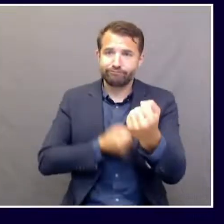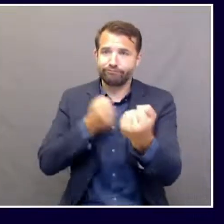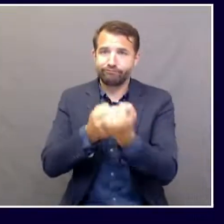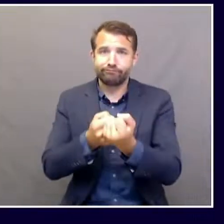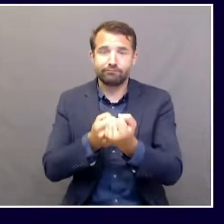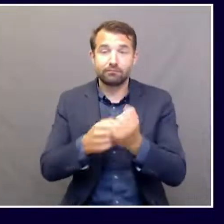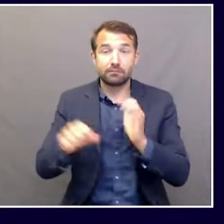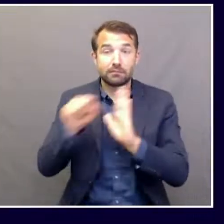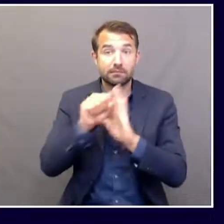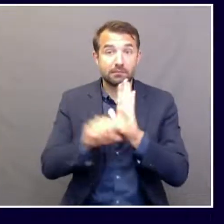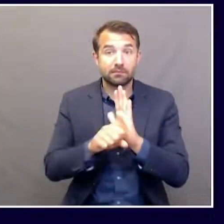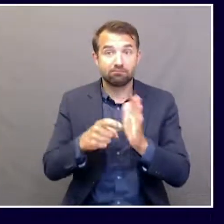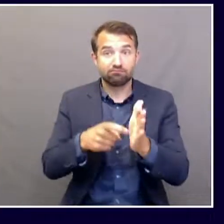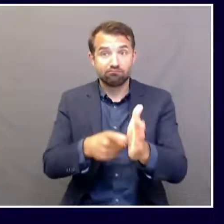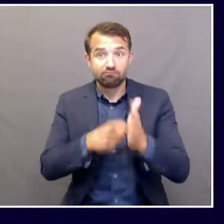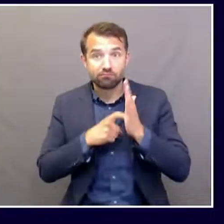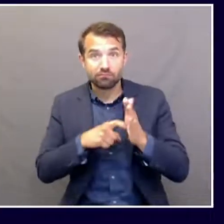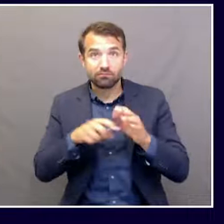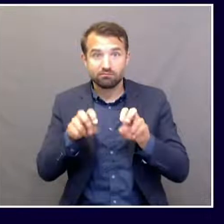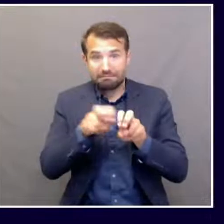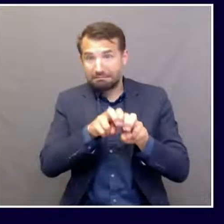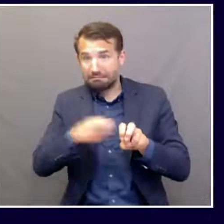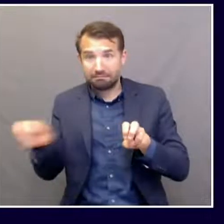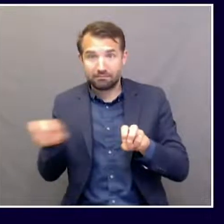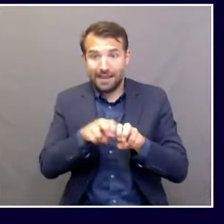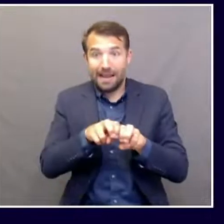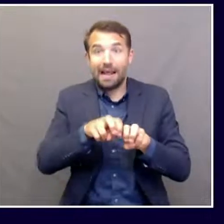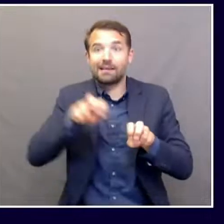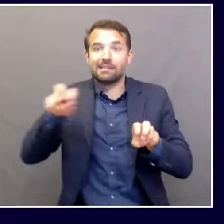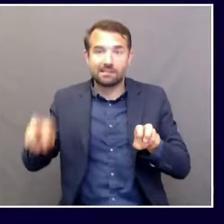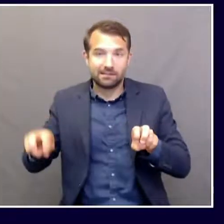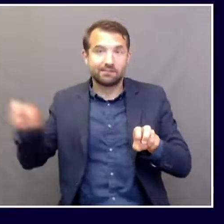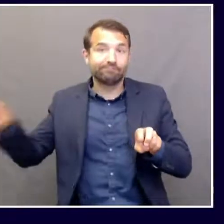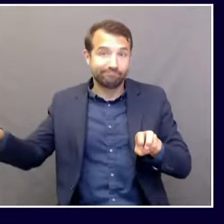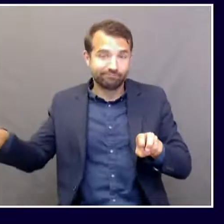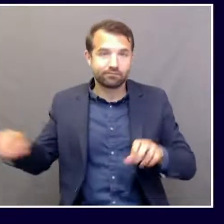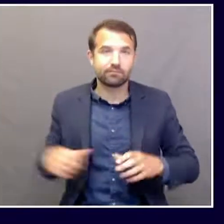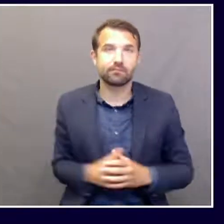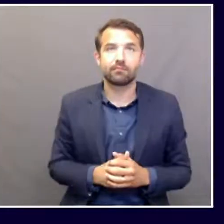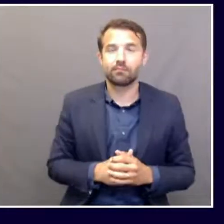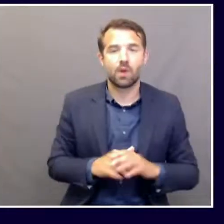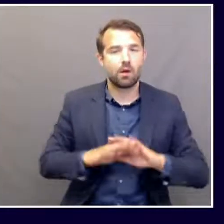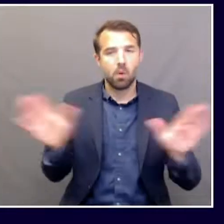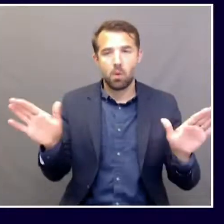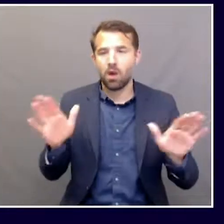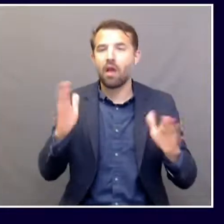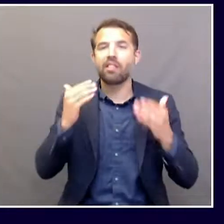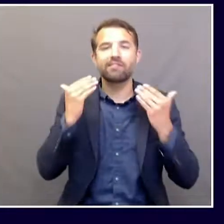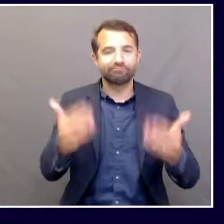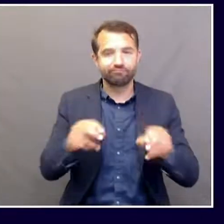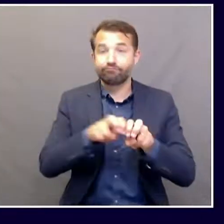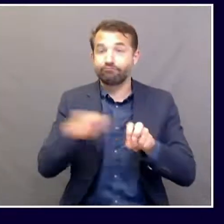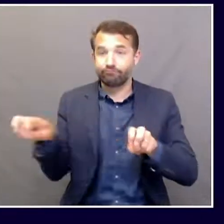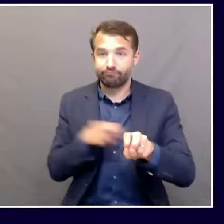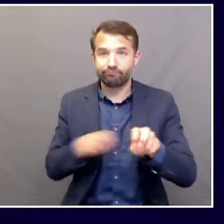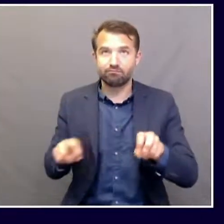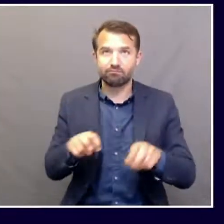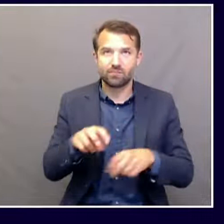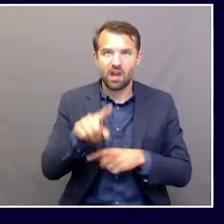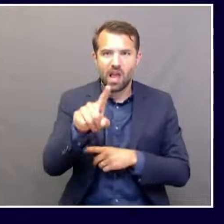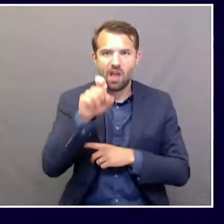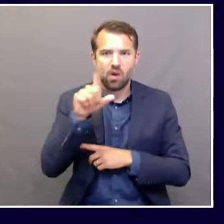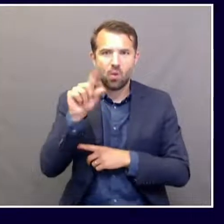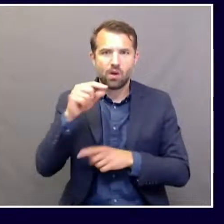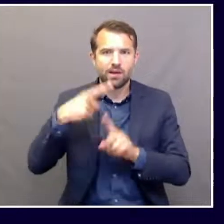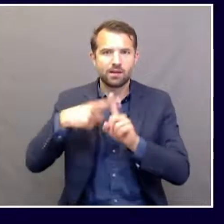needed. I see. Circumstances such as like when it's 120 degrees in June.